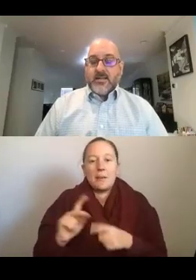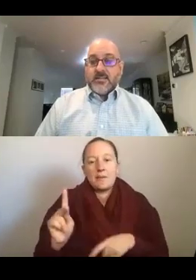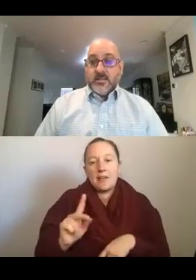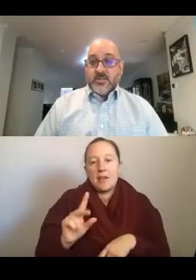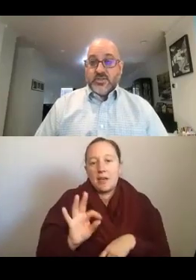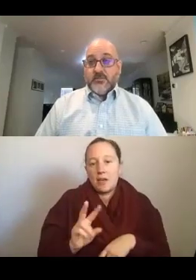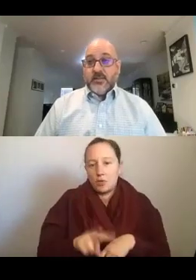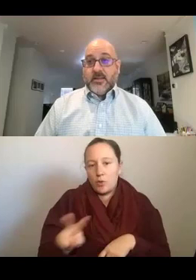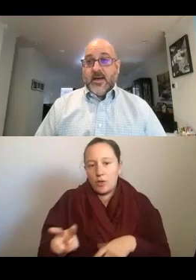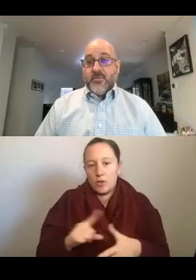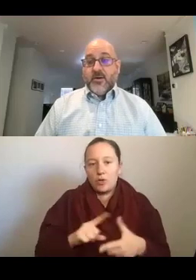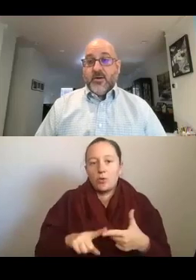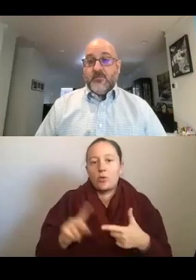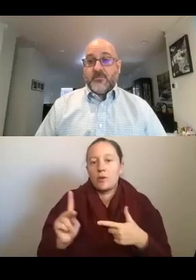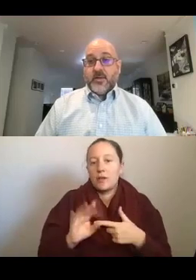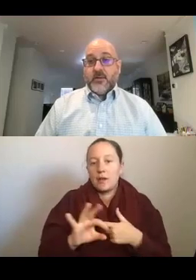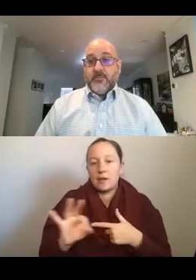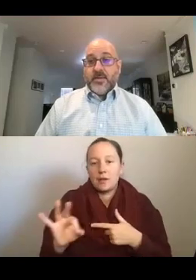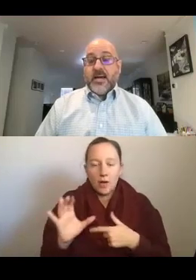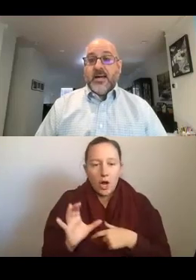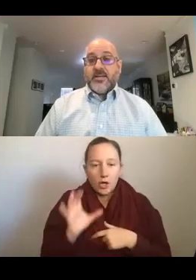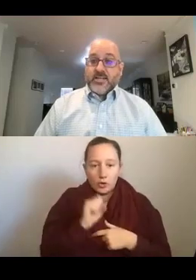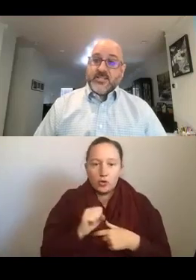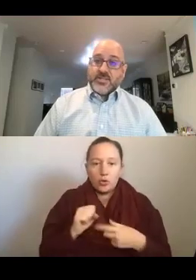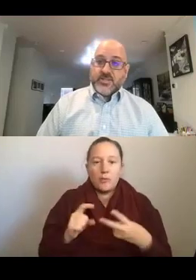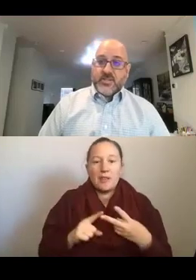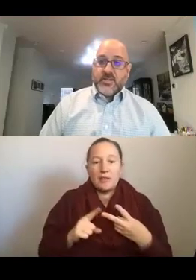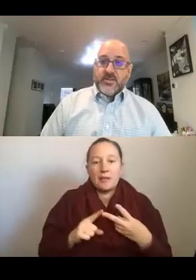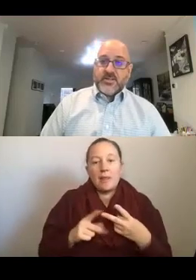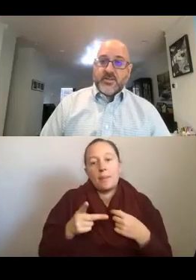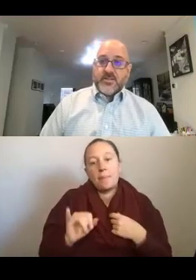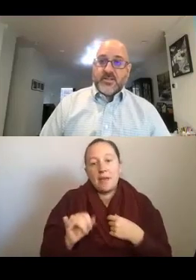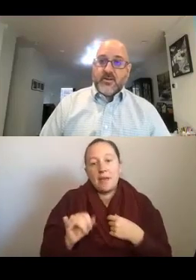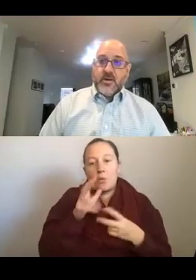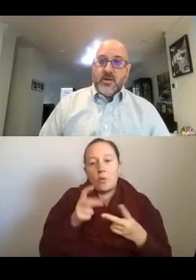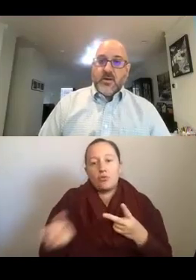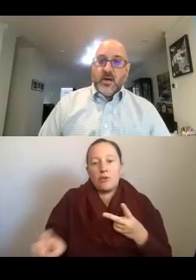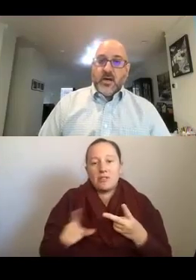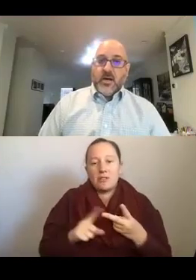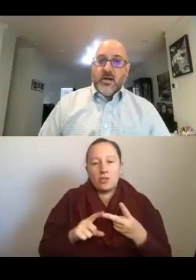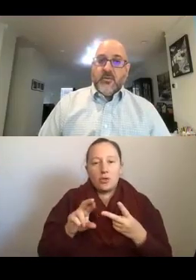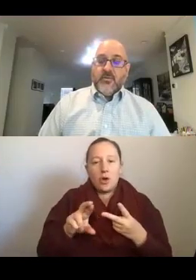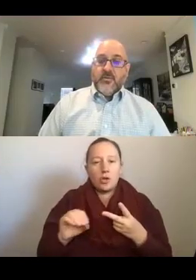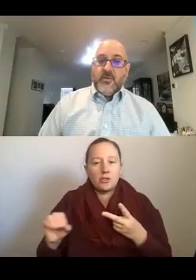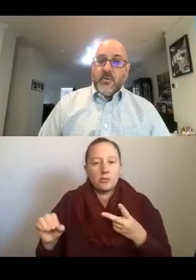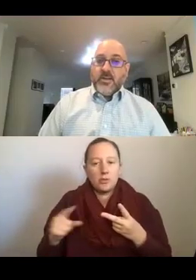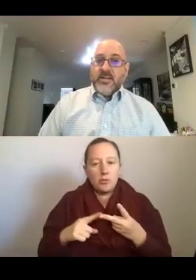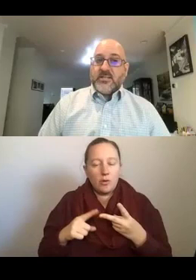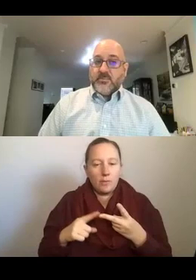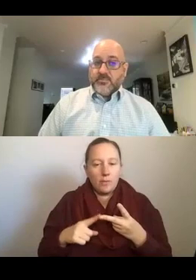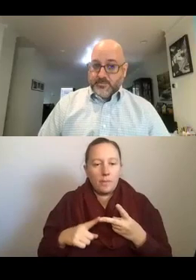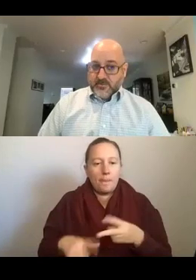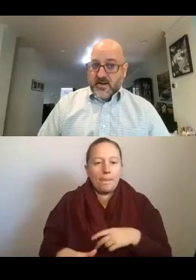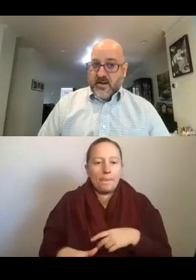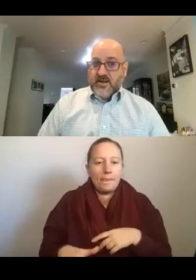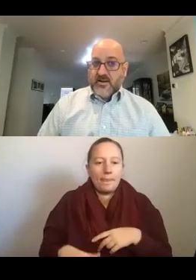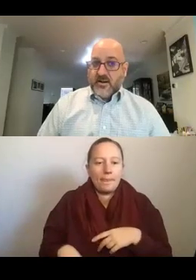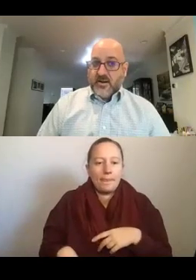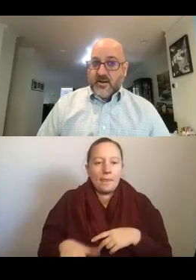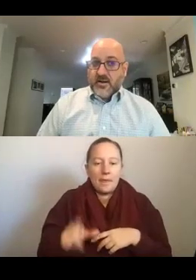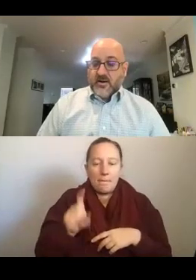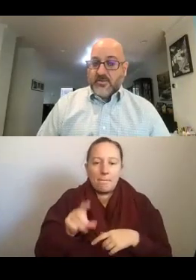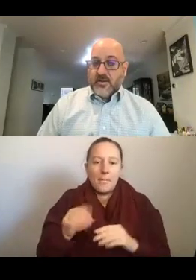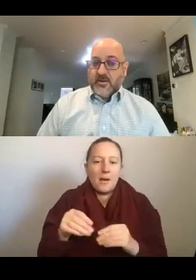K99s, assuming that the PI transitions to the R00. They would need to